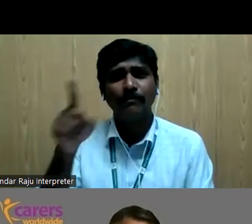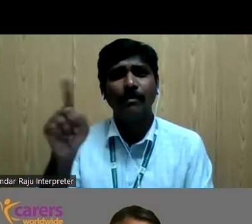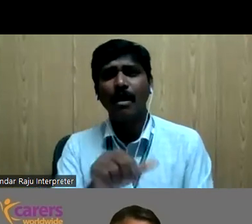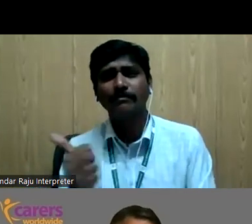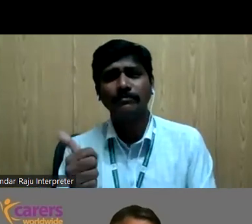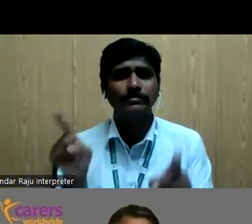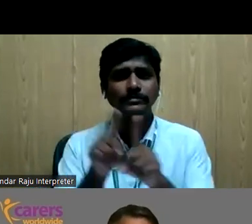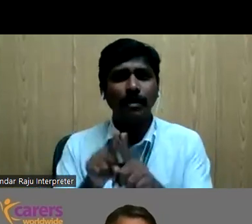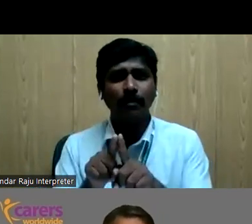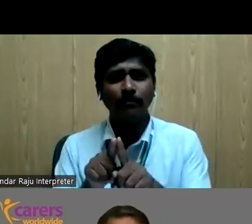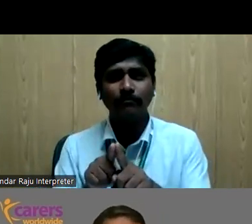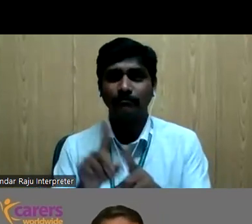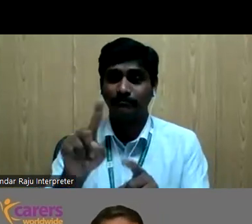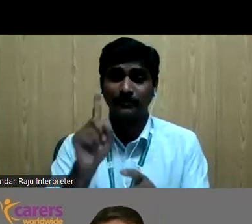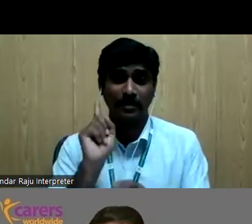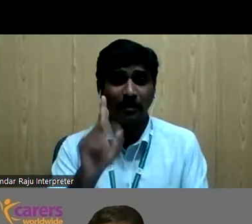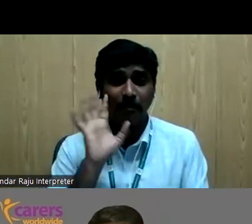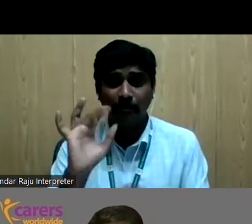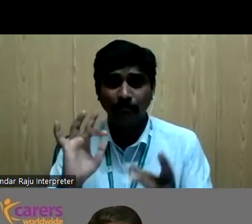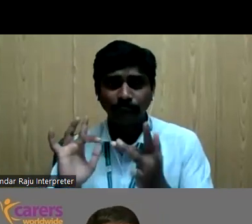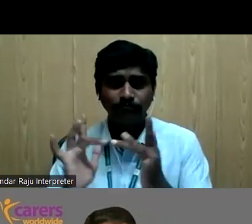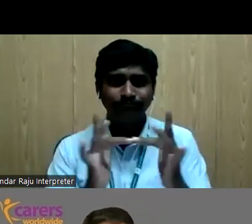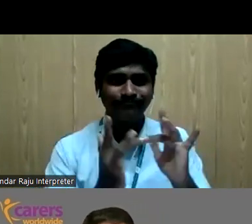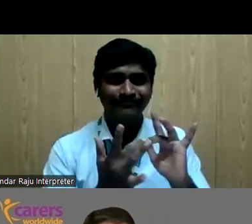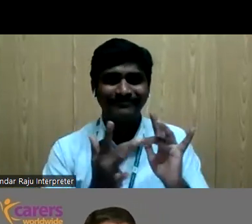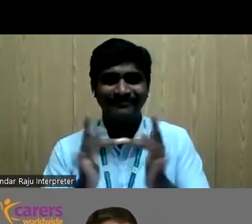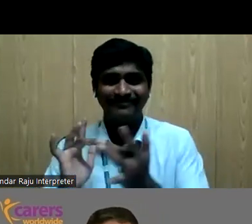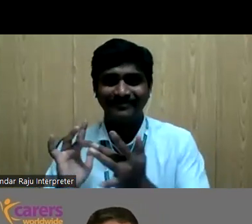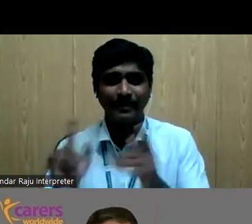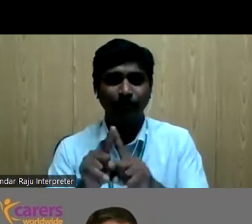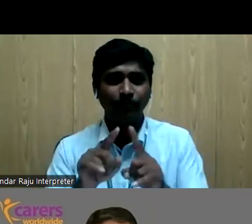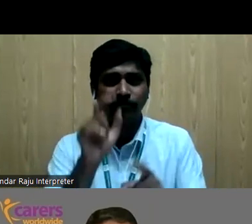this, and networking is more important,